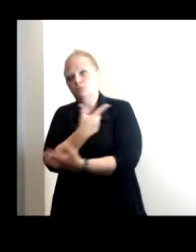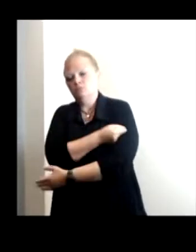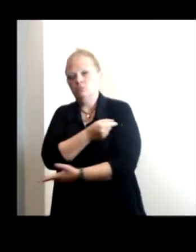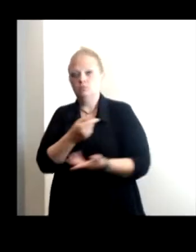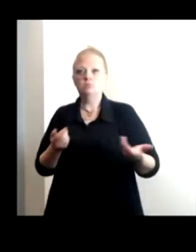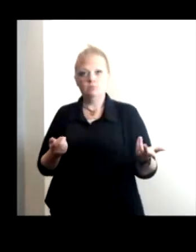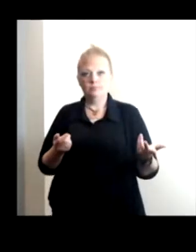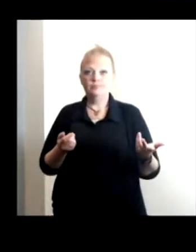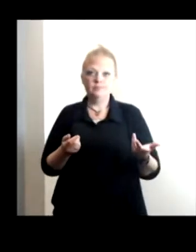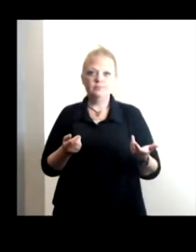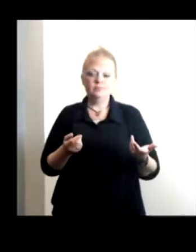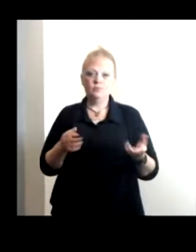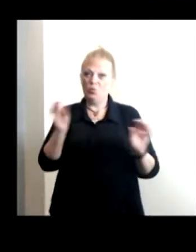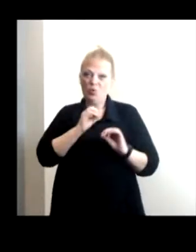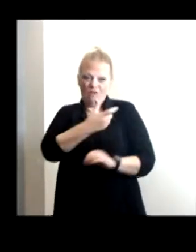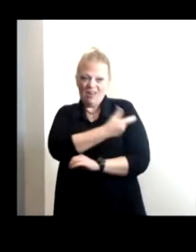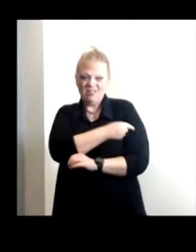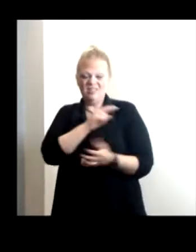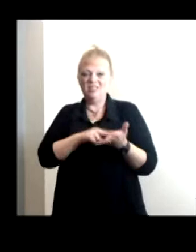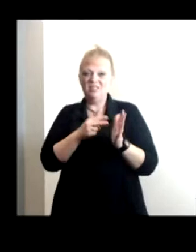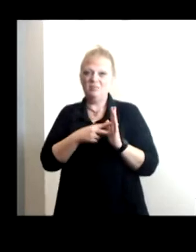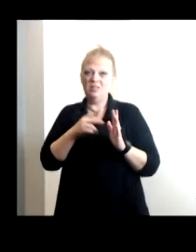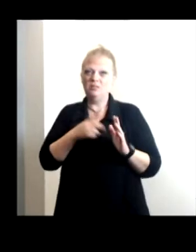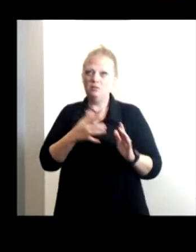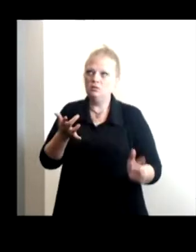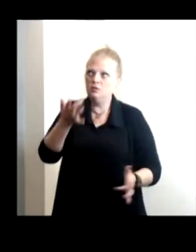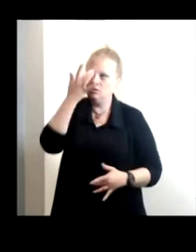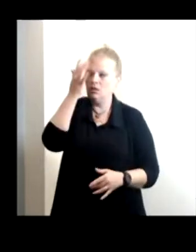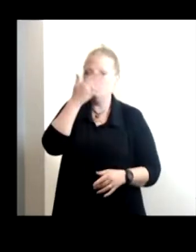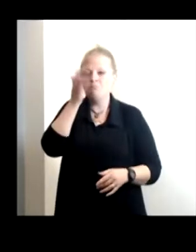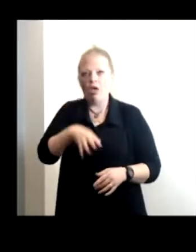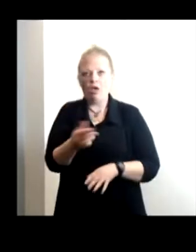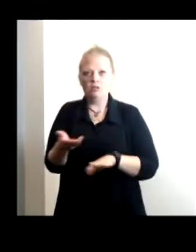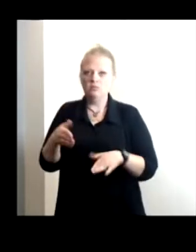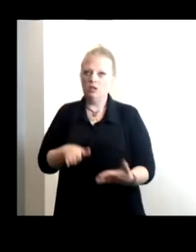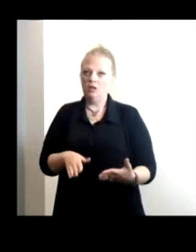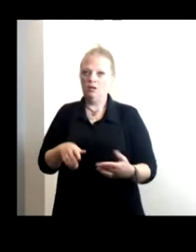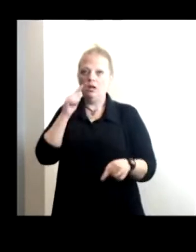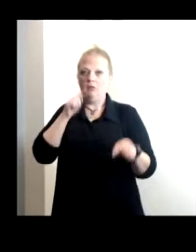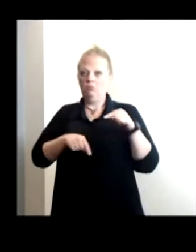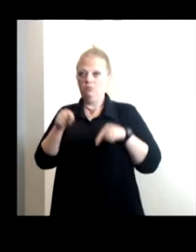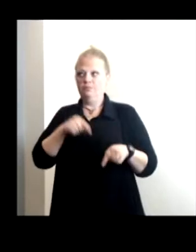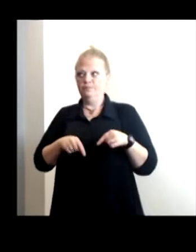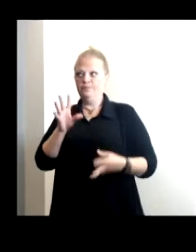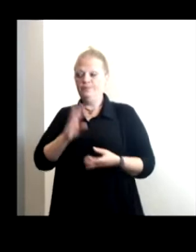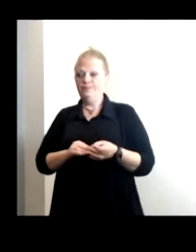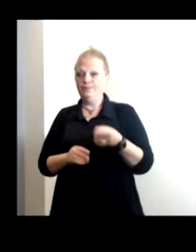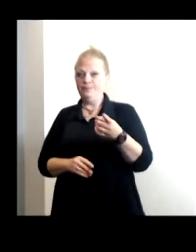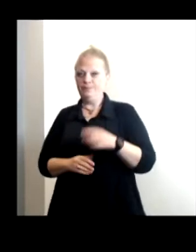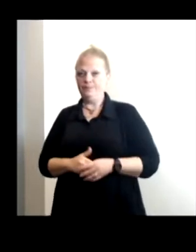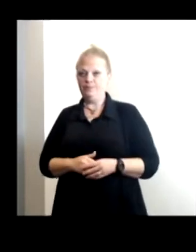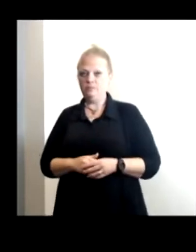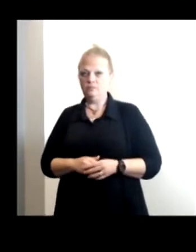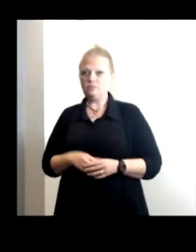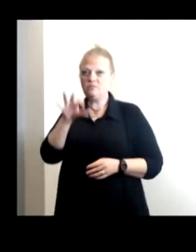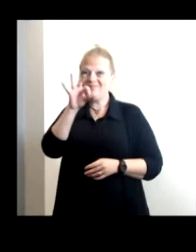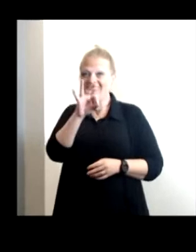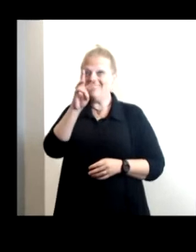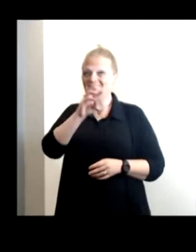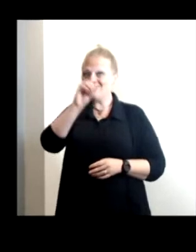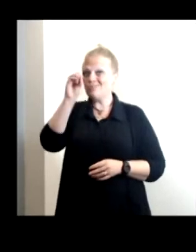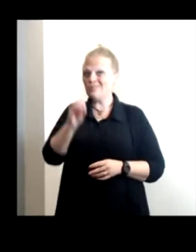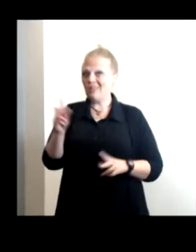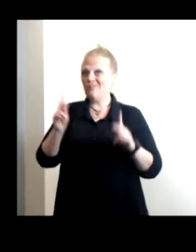higher risk of serious illness and death. And as we noted from the death totals, which I'll go back to right here, 96%